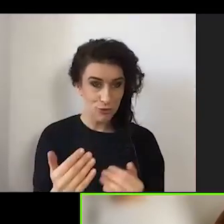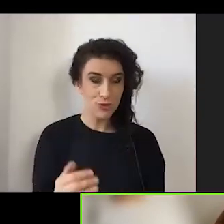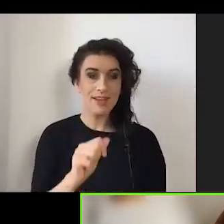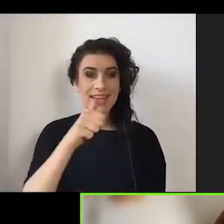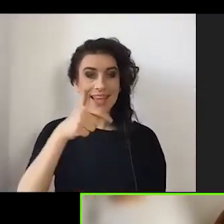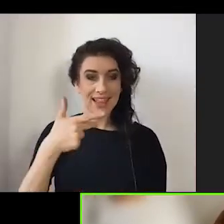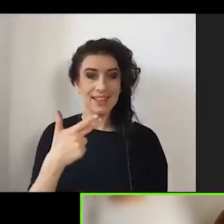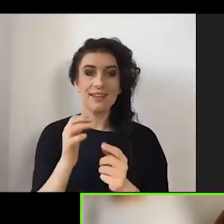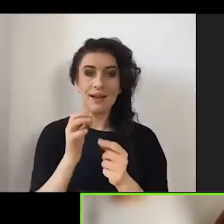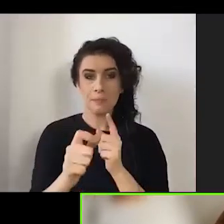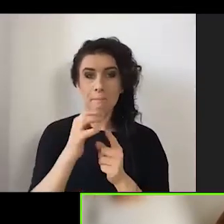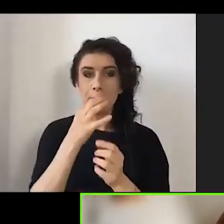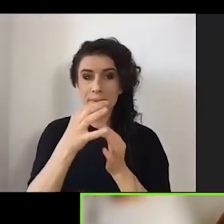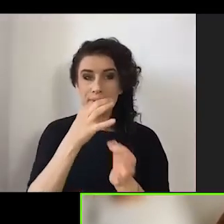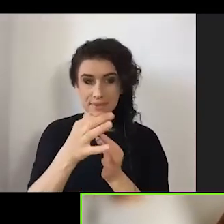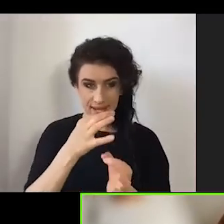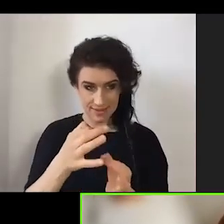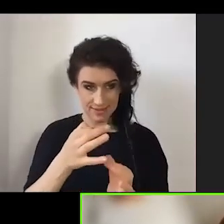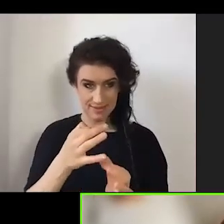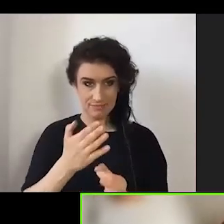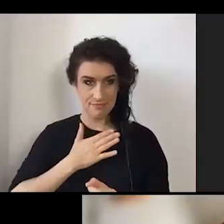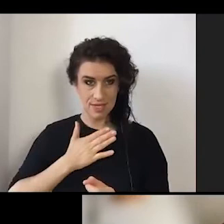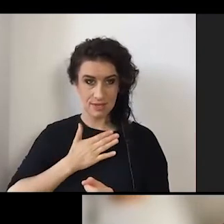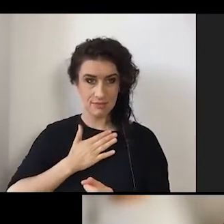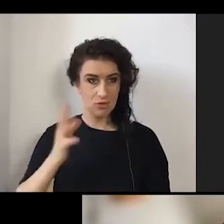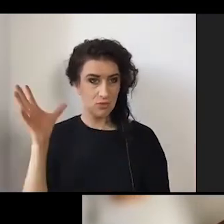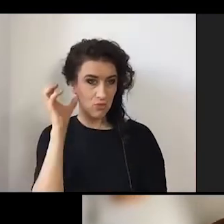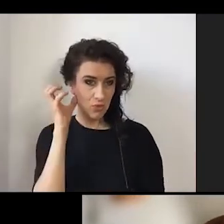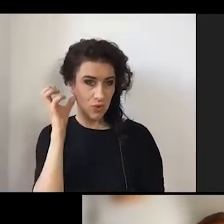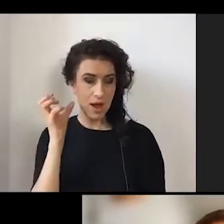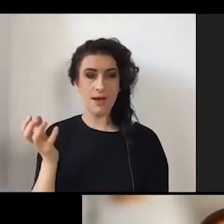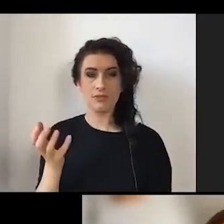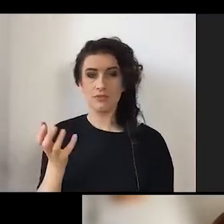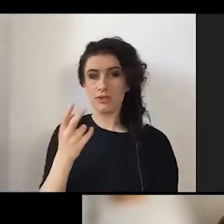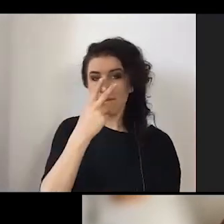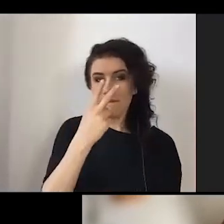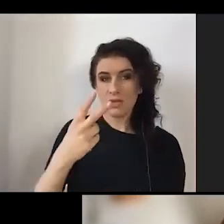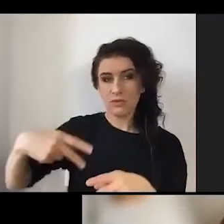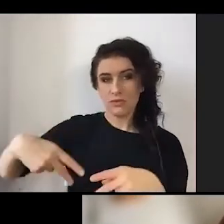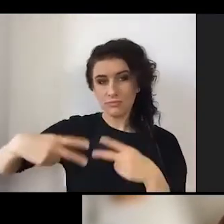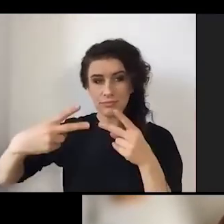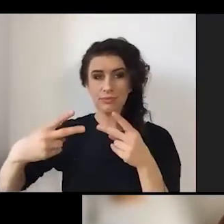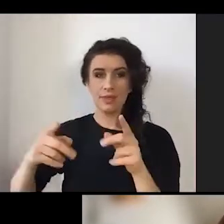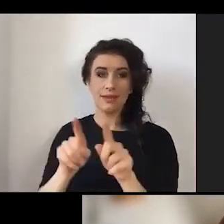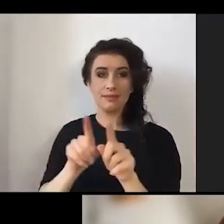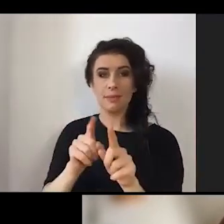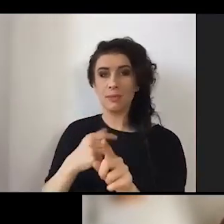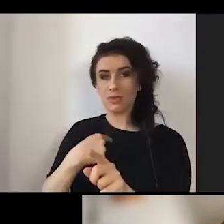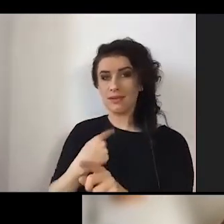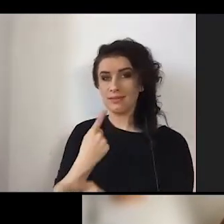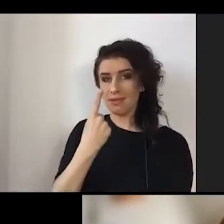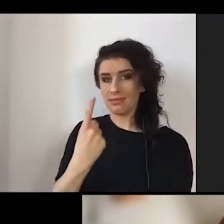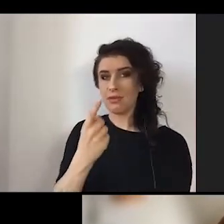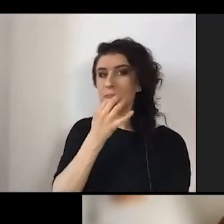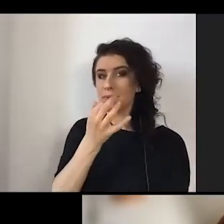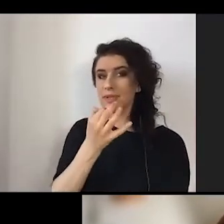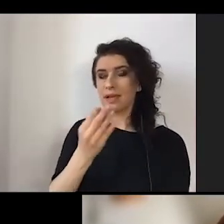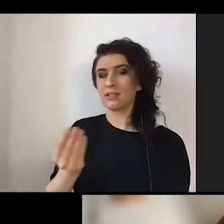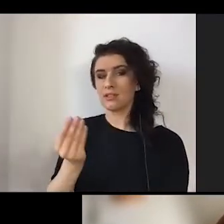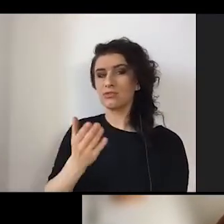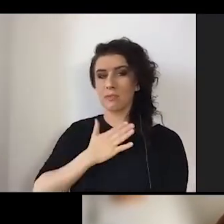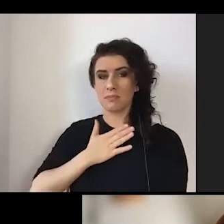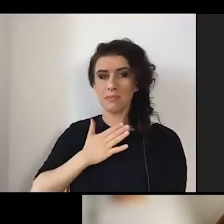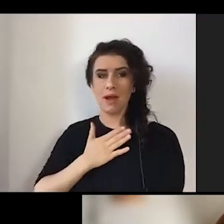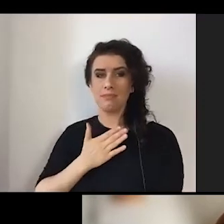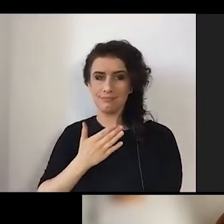Sure. And one question from me. Maybe you can answer my question later. I'm very curious how you